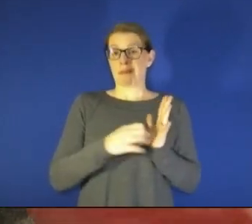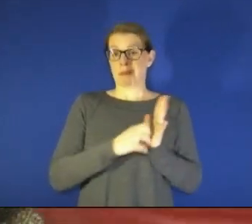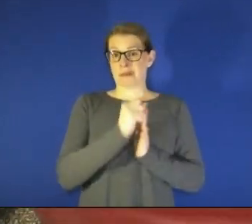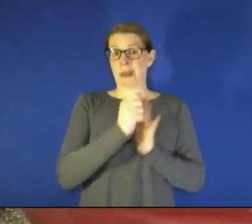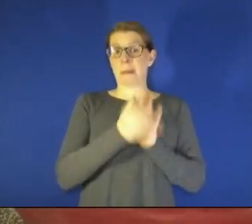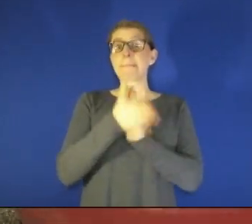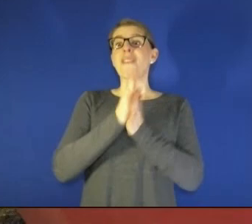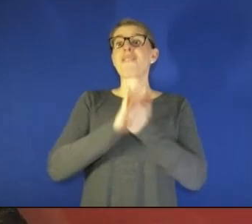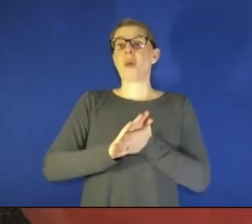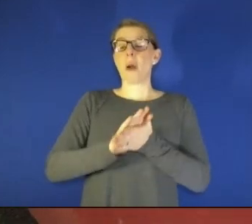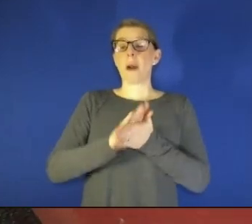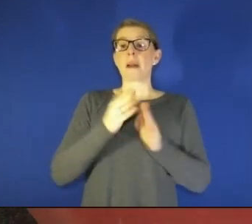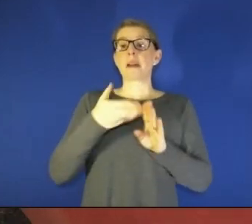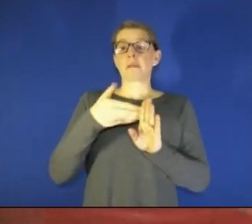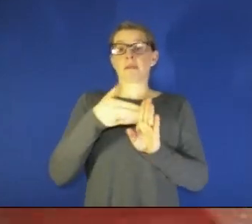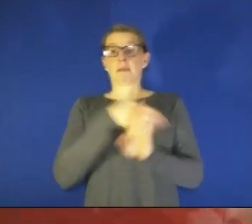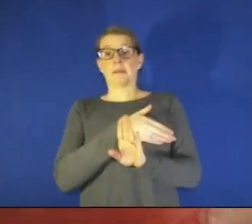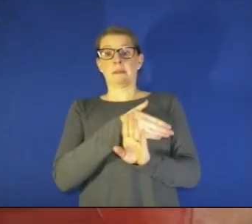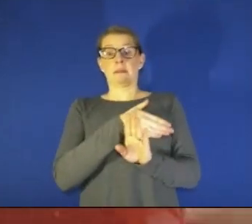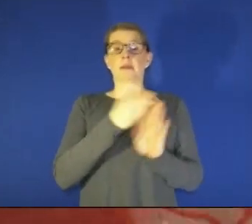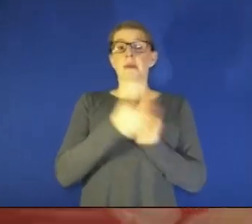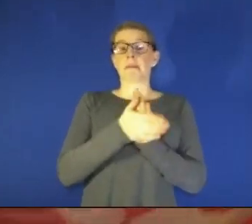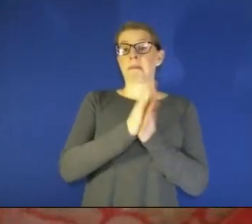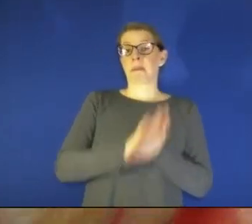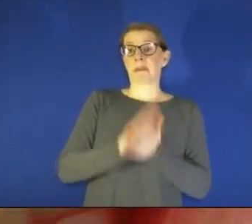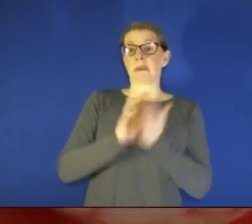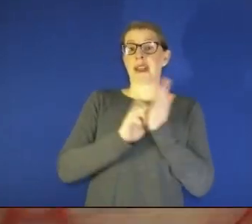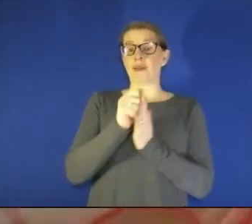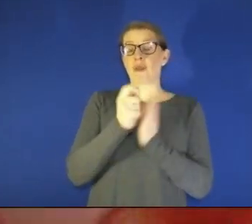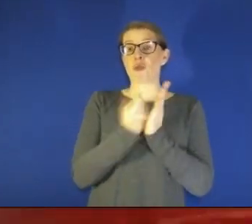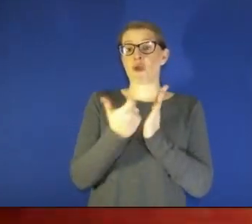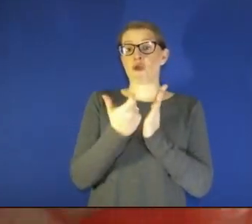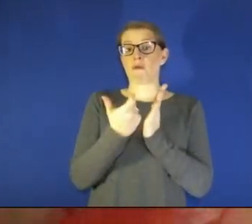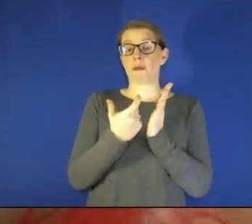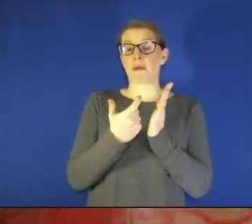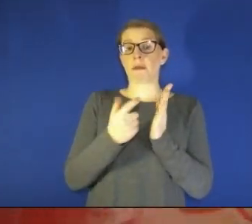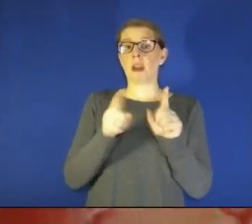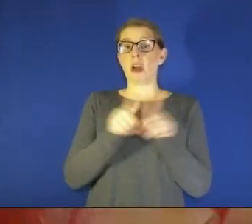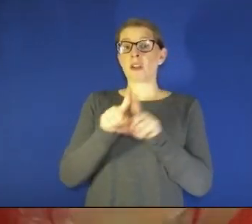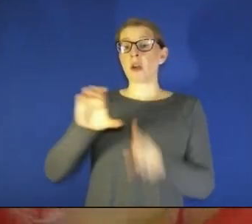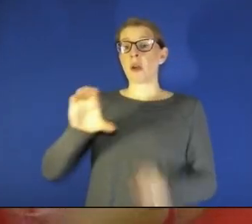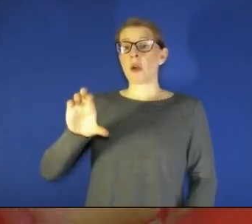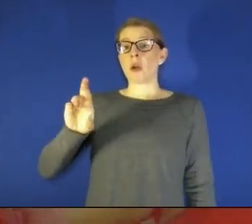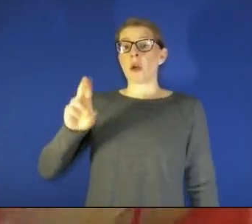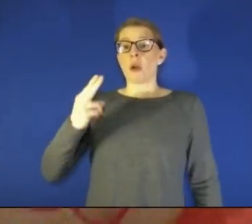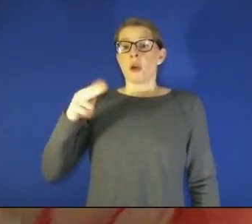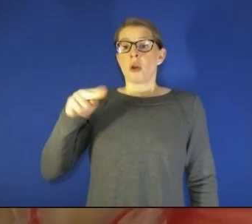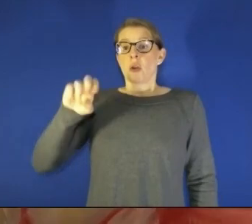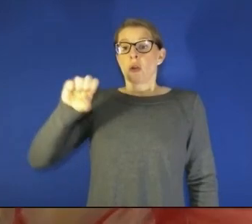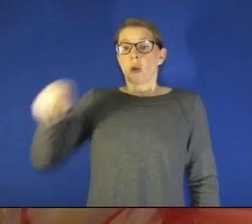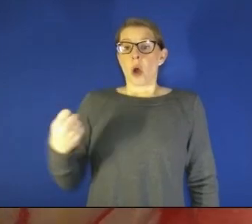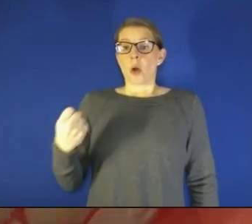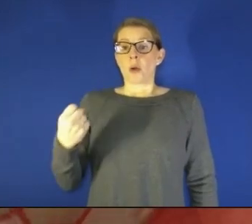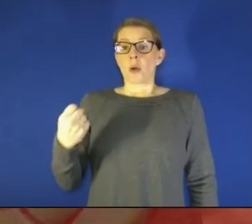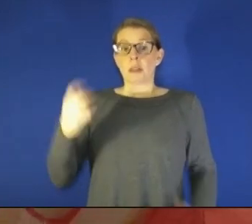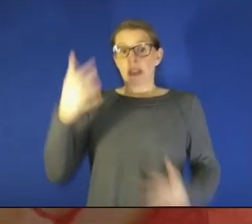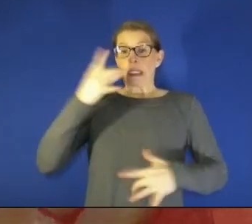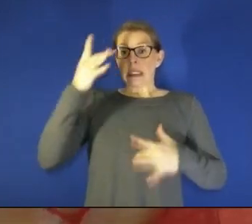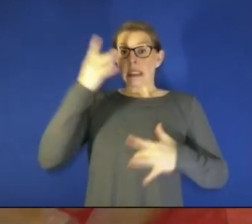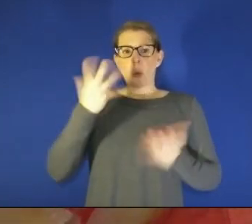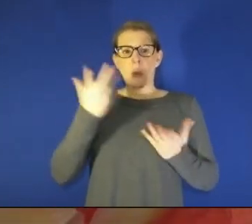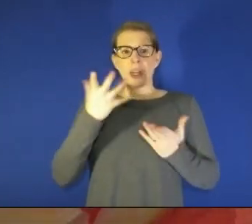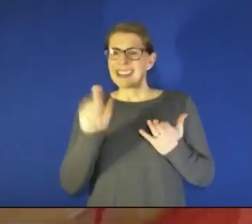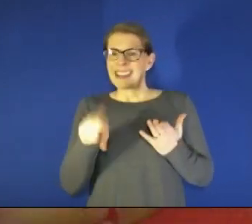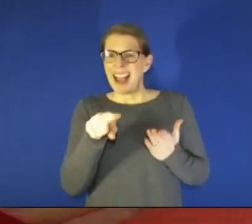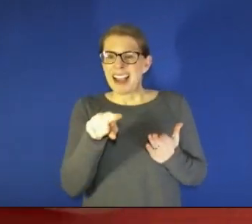and remove them. And you can also find other things like signs of Crohn's disease. So what are these that we're seeing here? So these